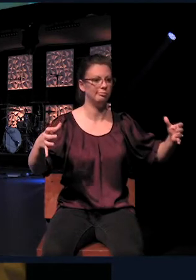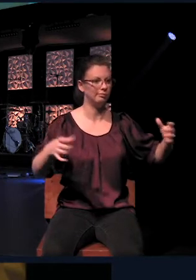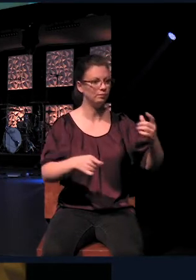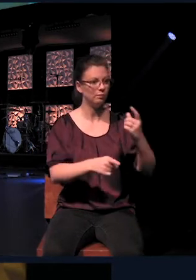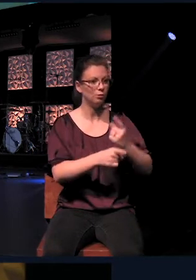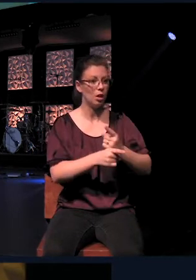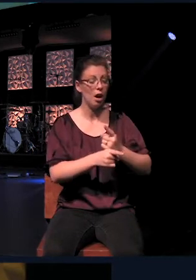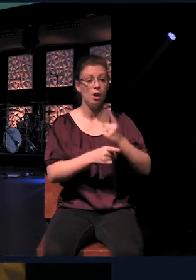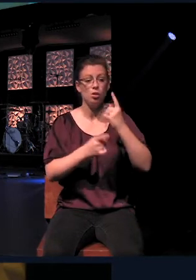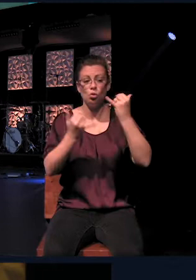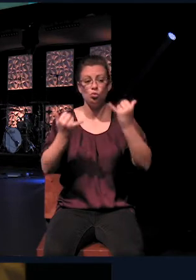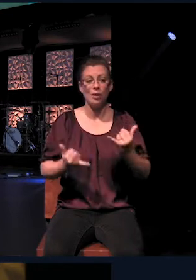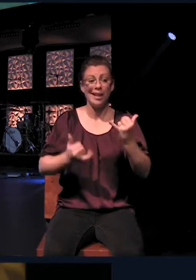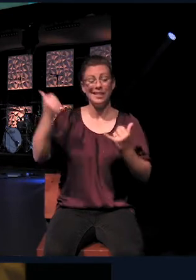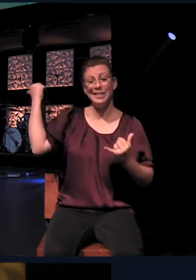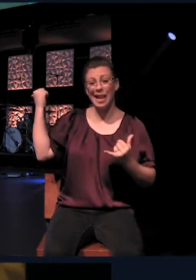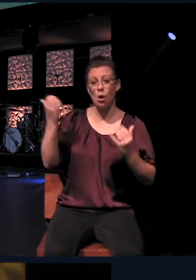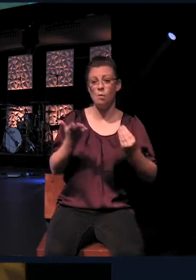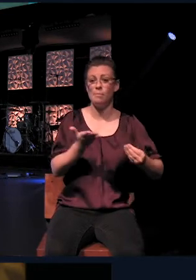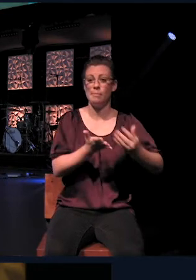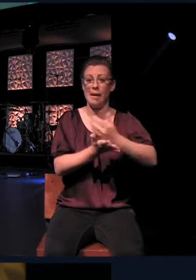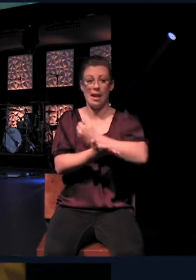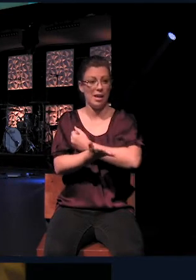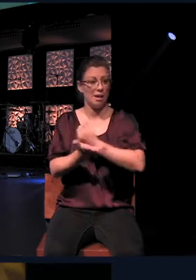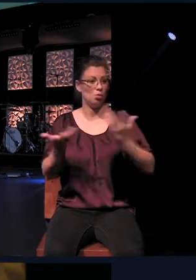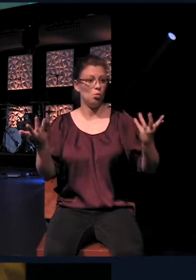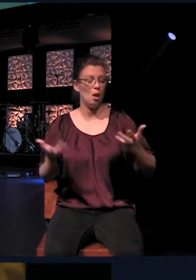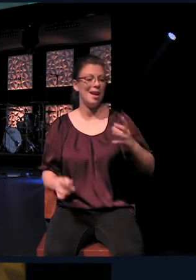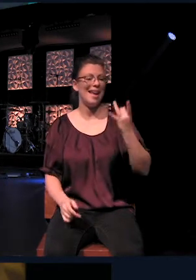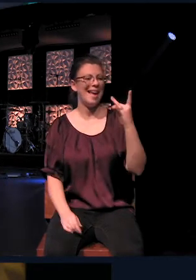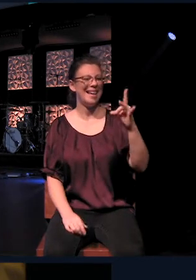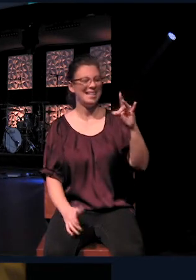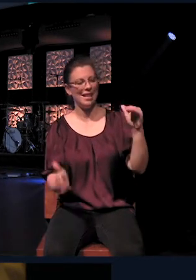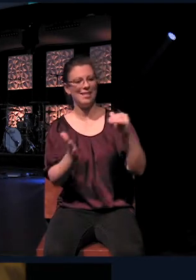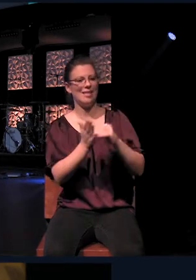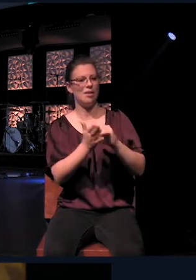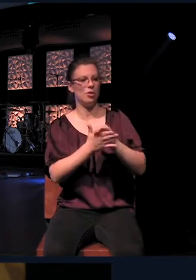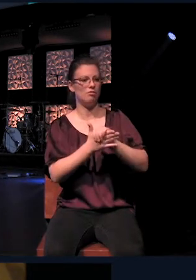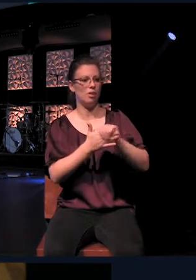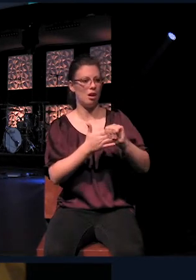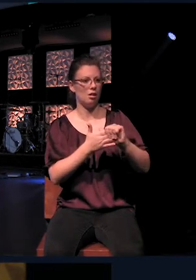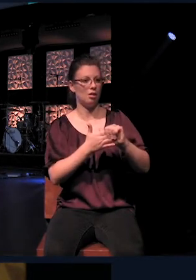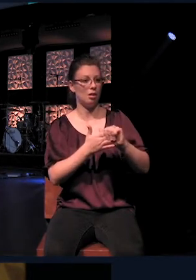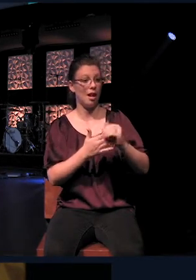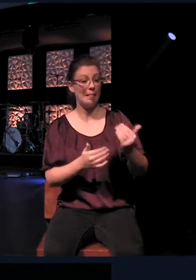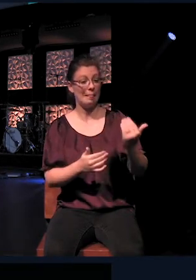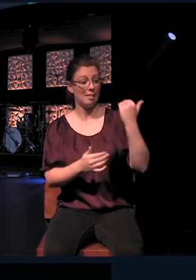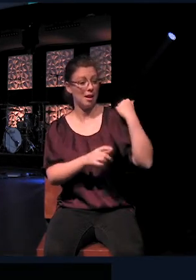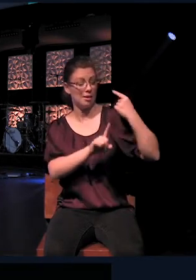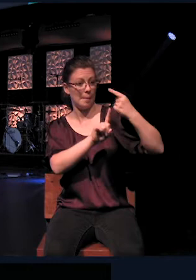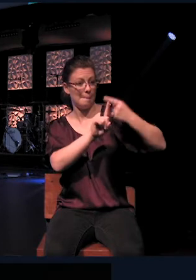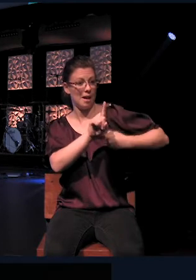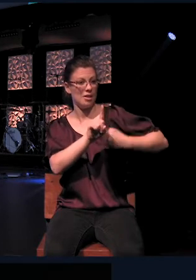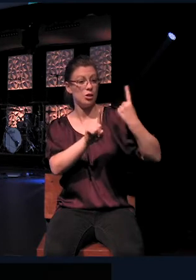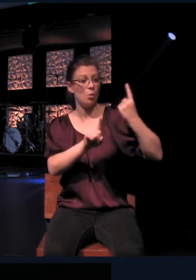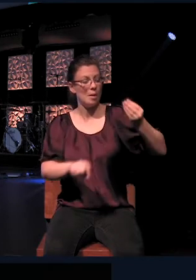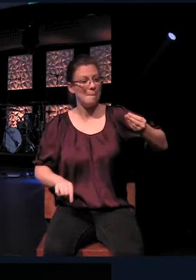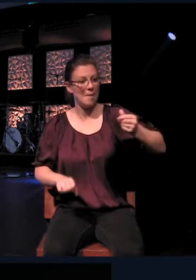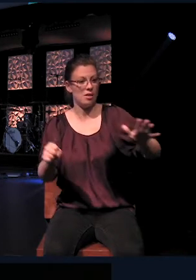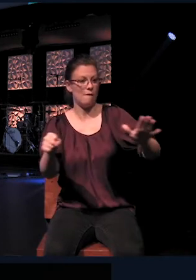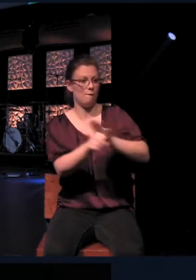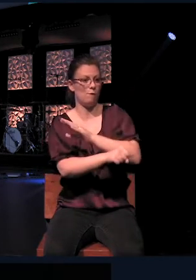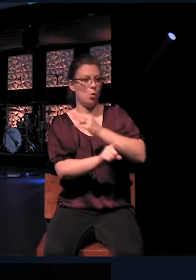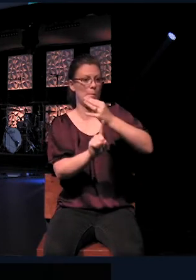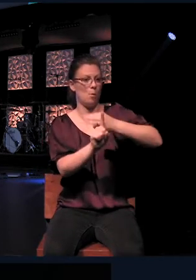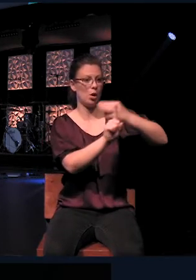is currently about $18,000. You may recall last month in September, someone paid the mortgage, so everything else